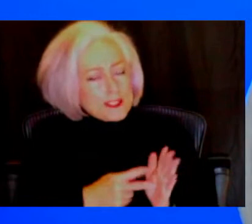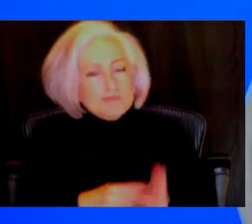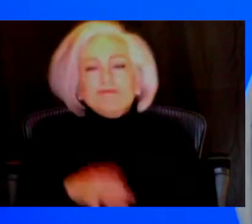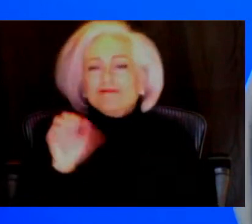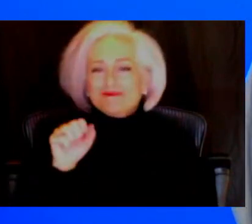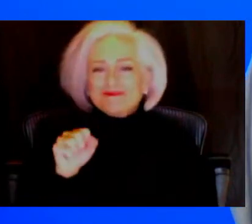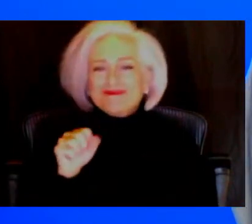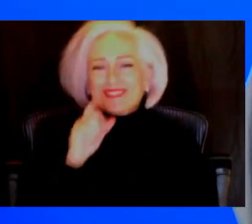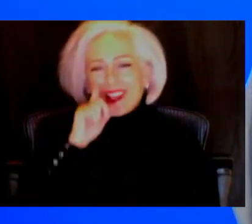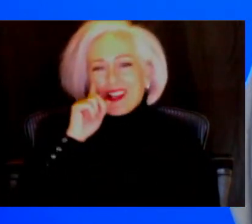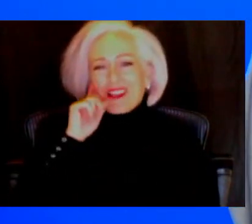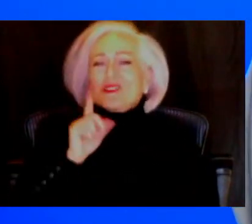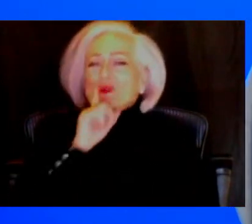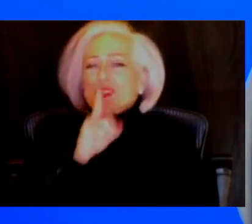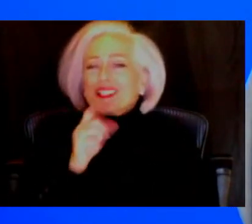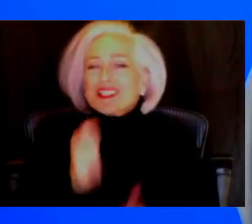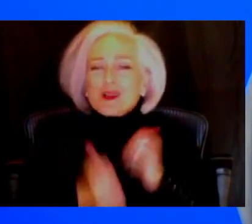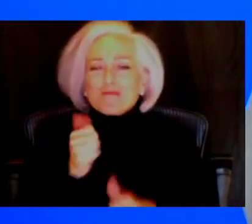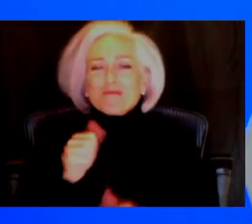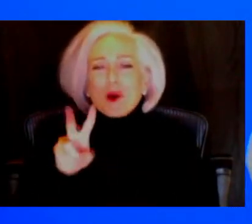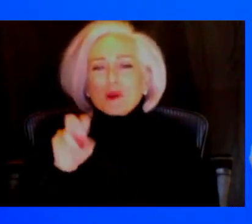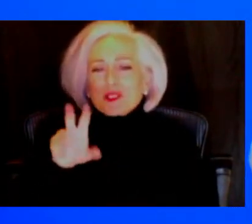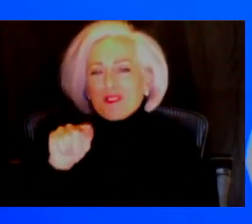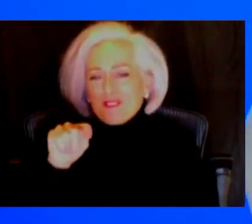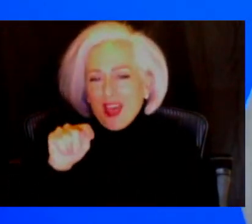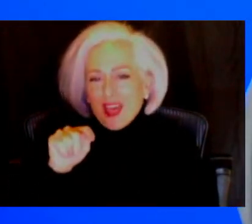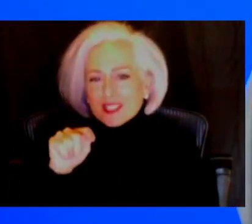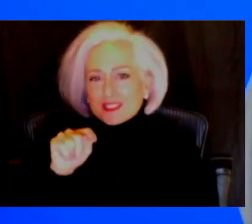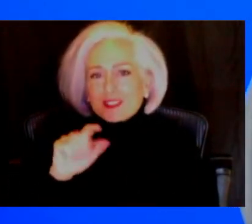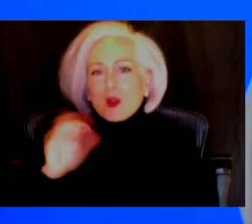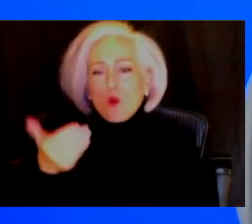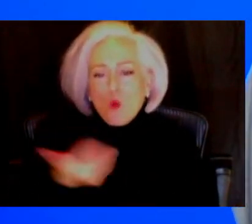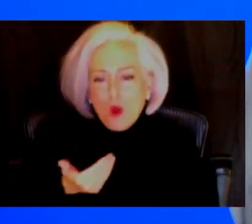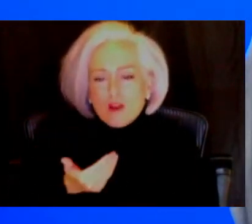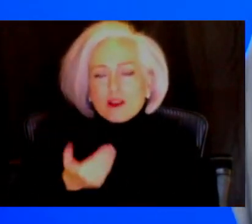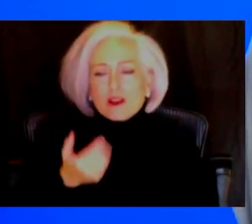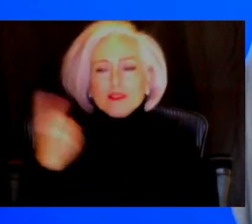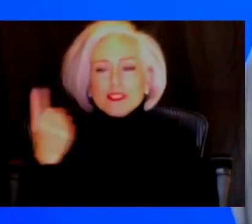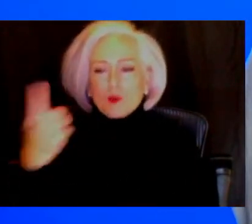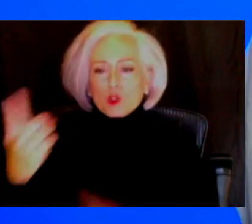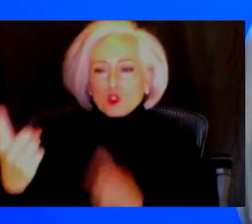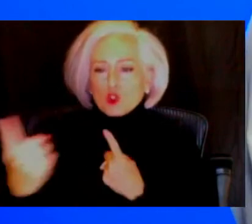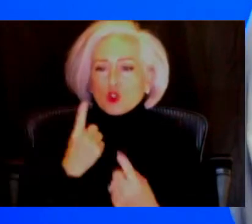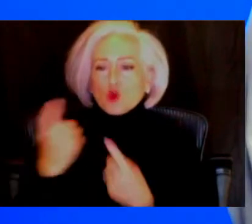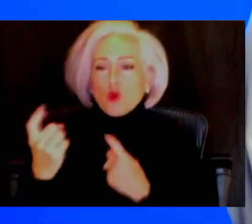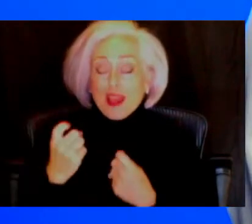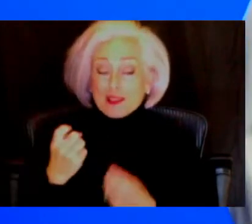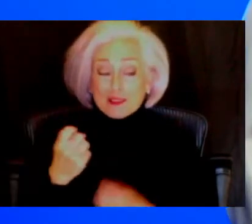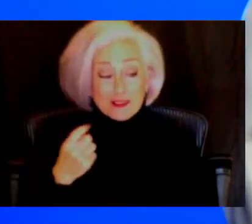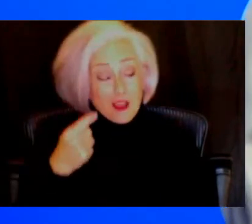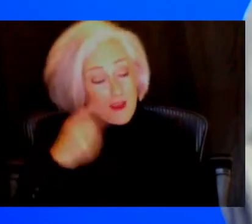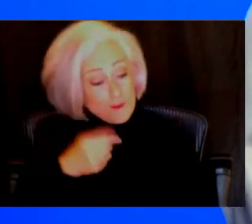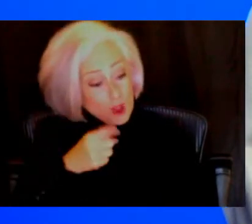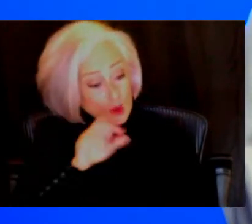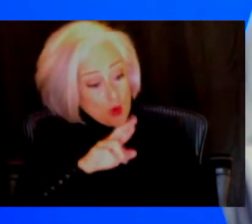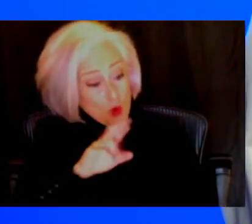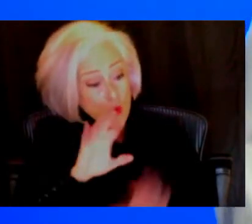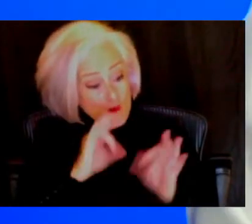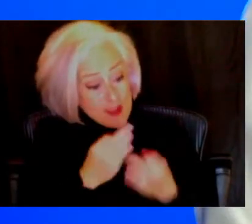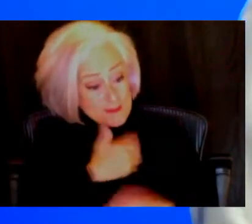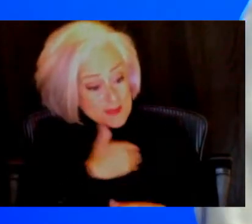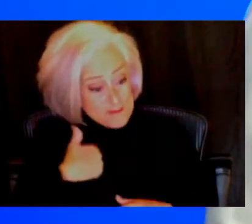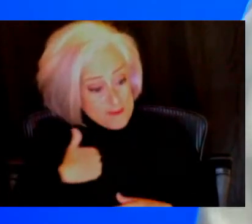of the day, most veterans welcome being asked the question, have you or a family member served in the